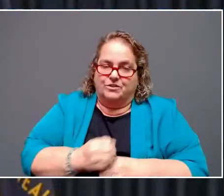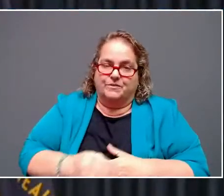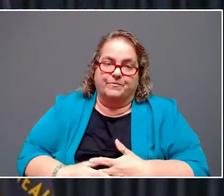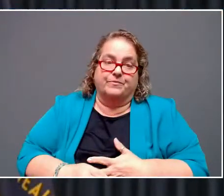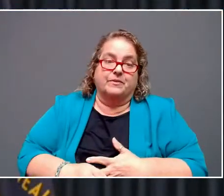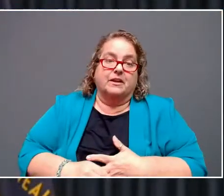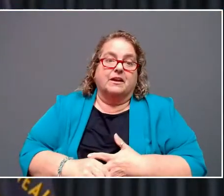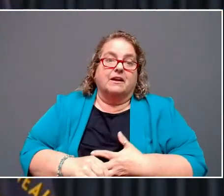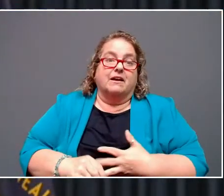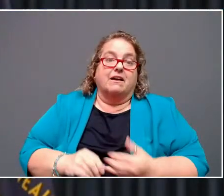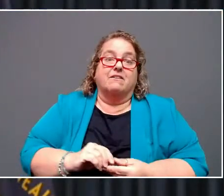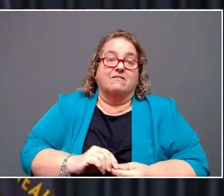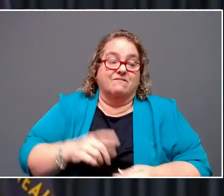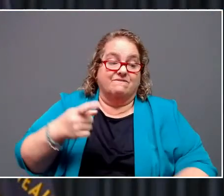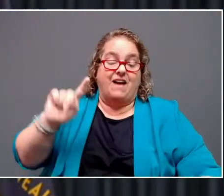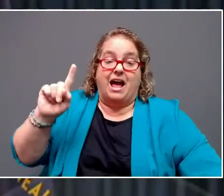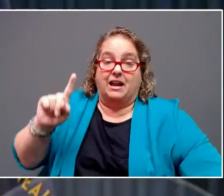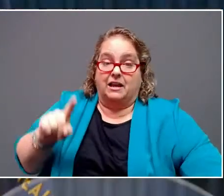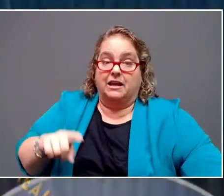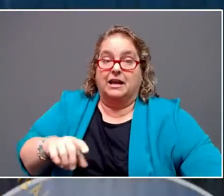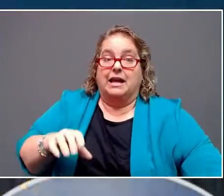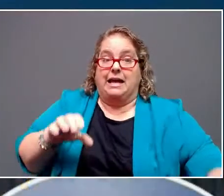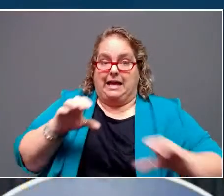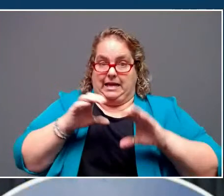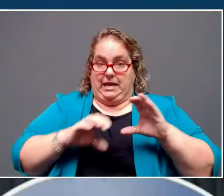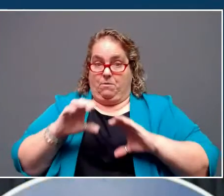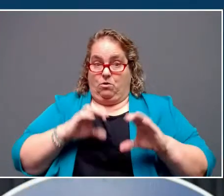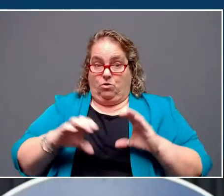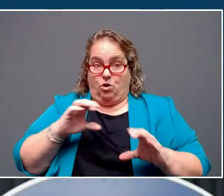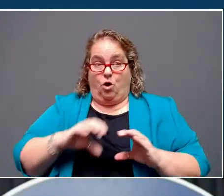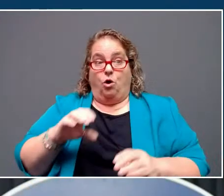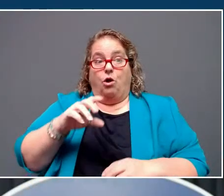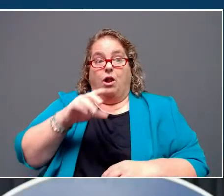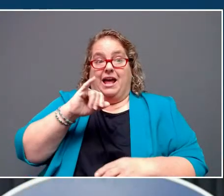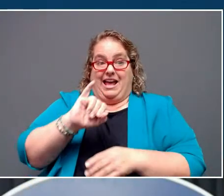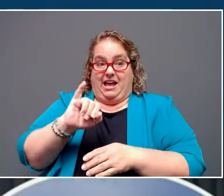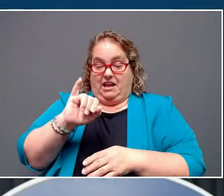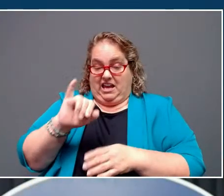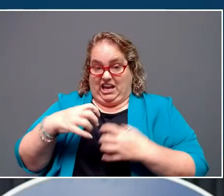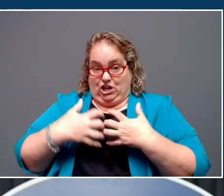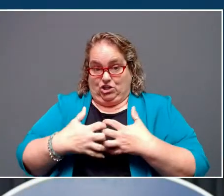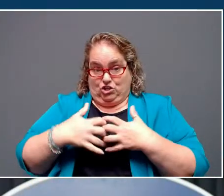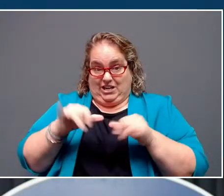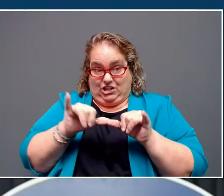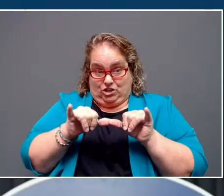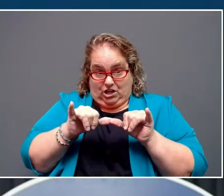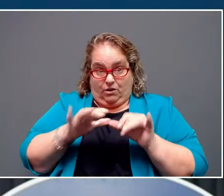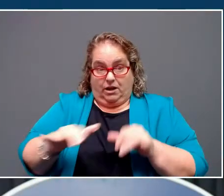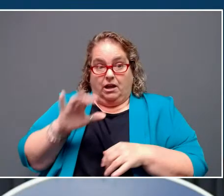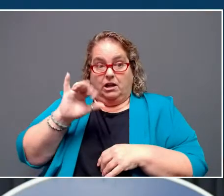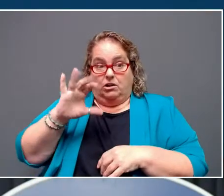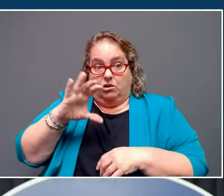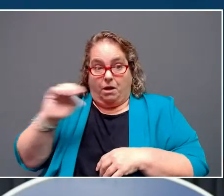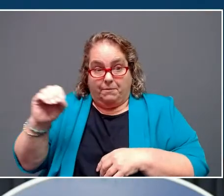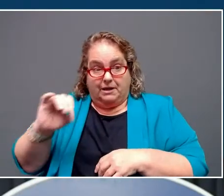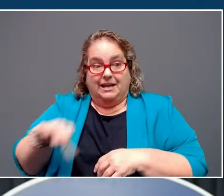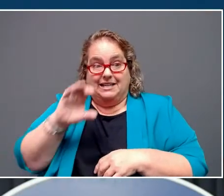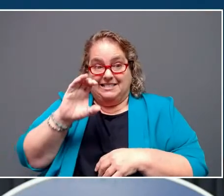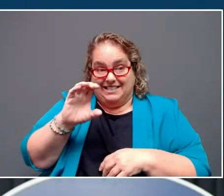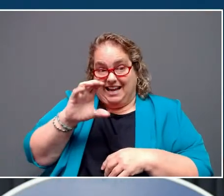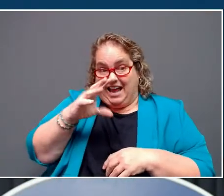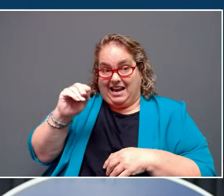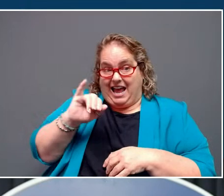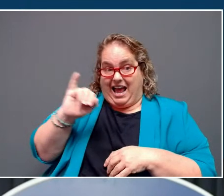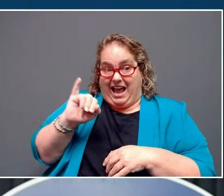Engineering Incorporated, also known as CNI. CNI is a full-service engineering firm that was founded in Louisville